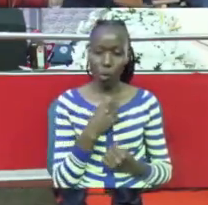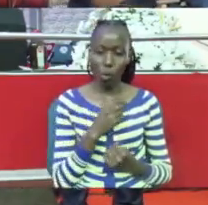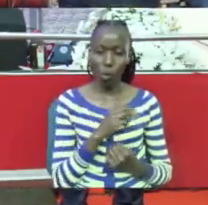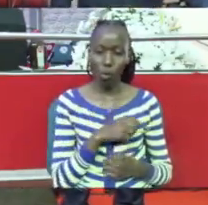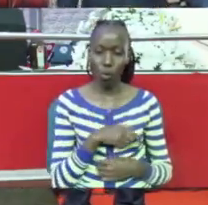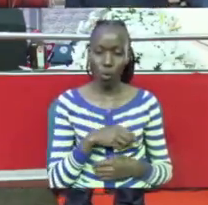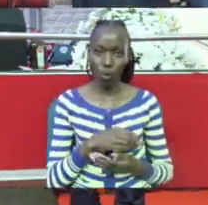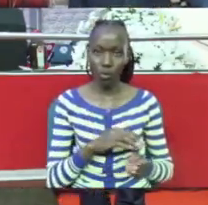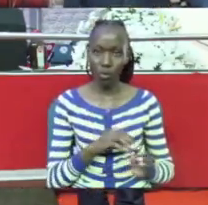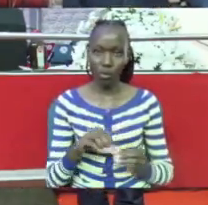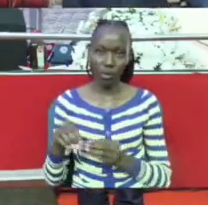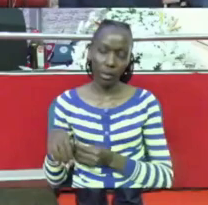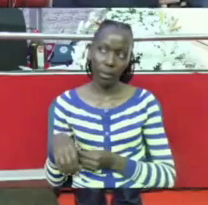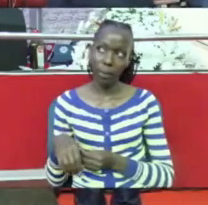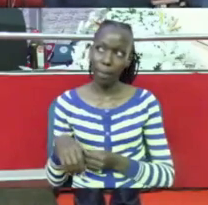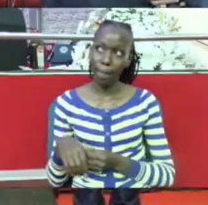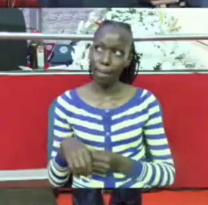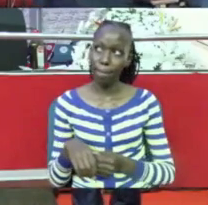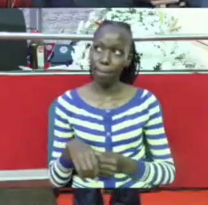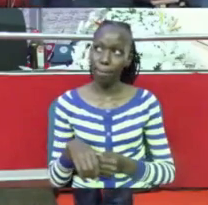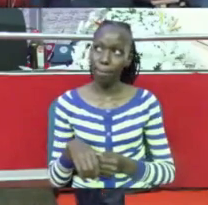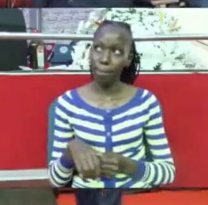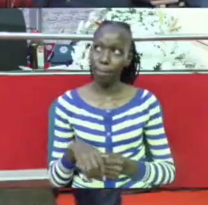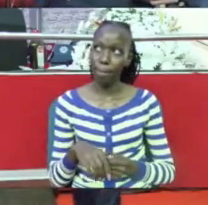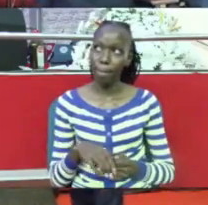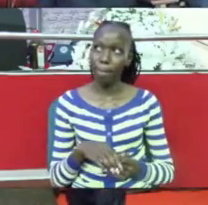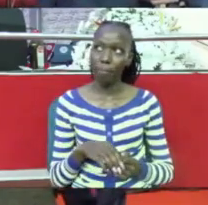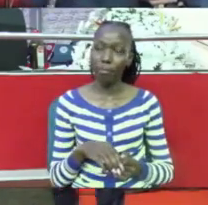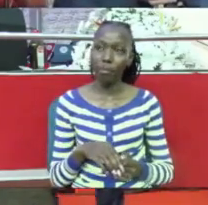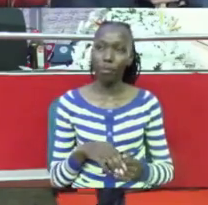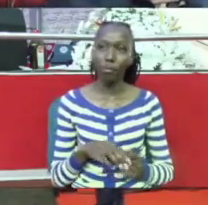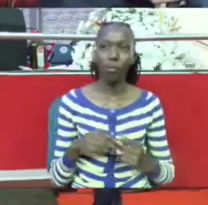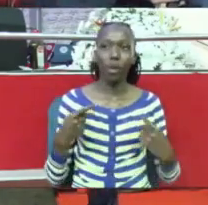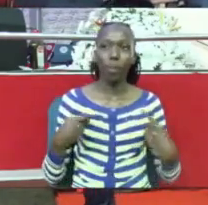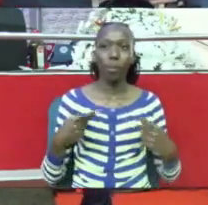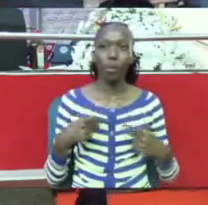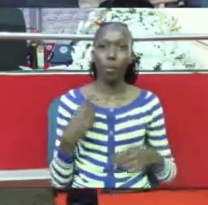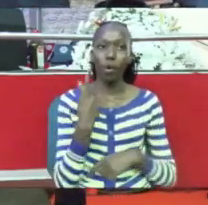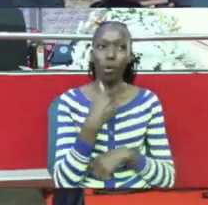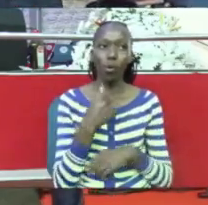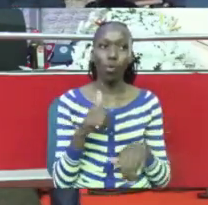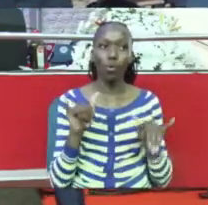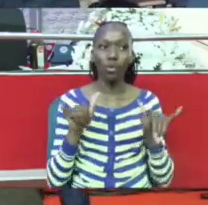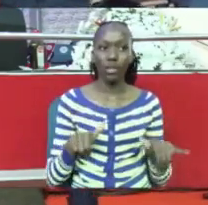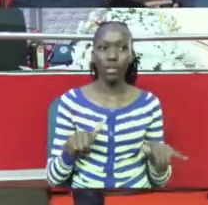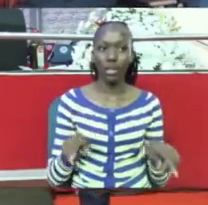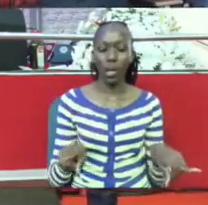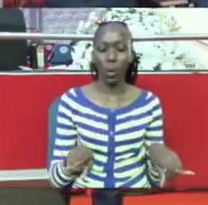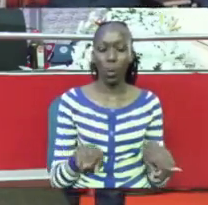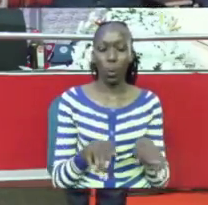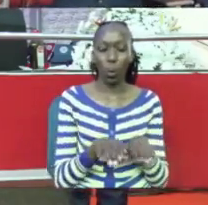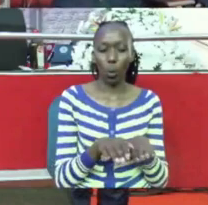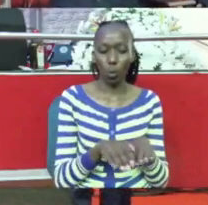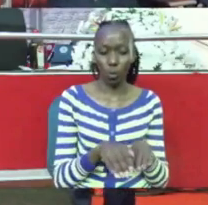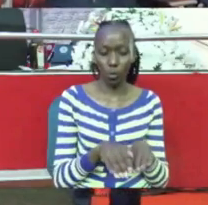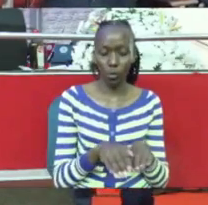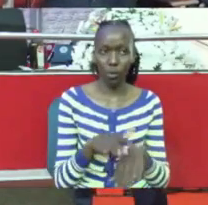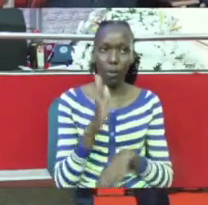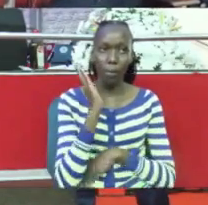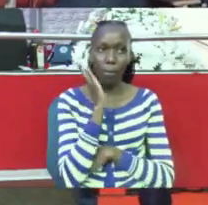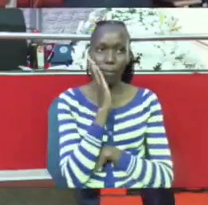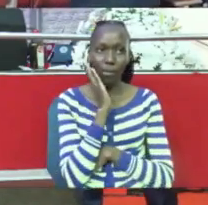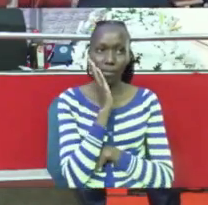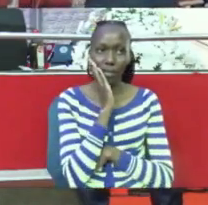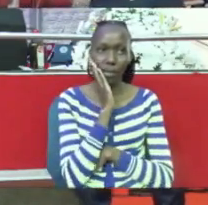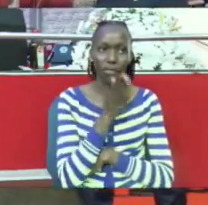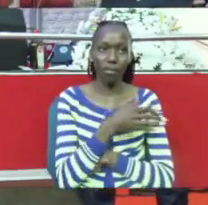Yakobo tu. And those that stay close to their mothers. Na wale ambao wanakaa karibu na mama yao. And especially when they become obedient.